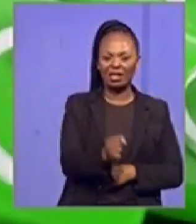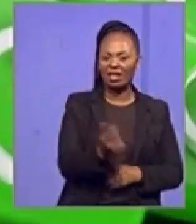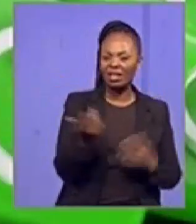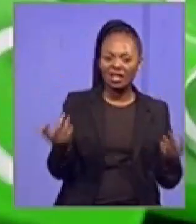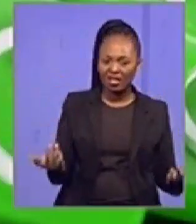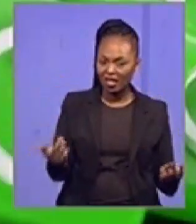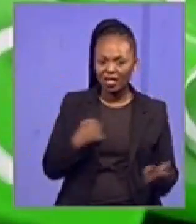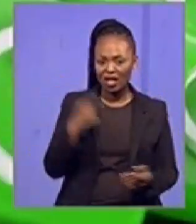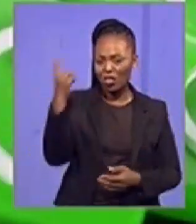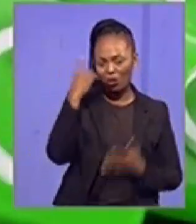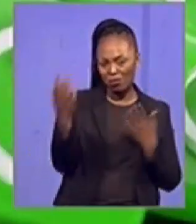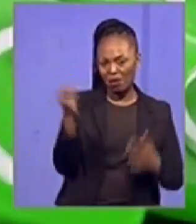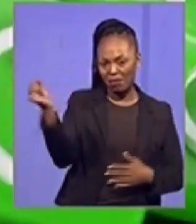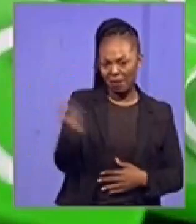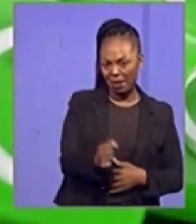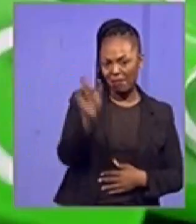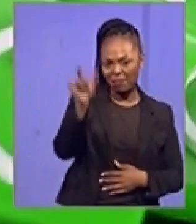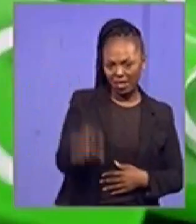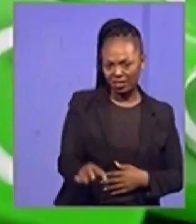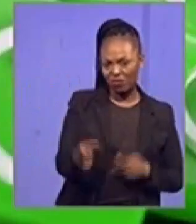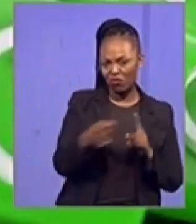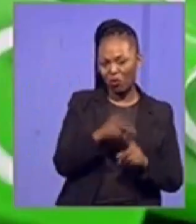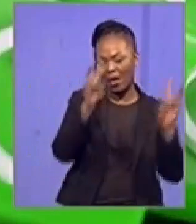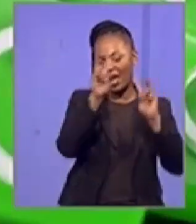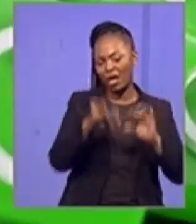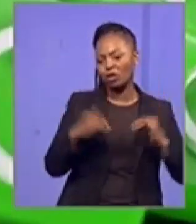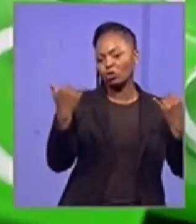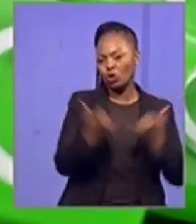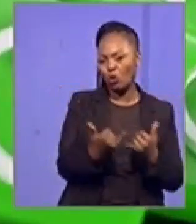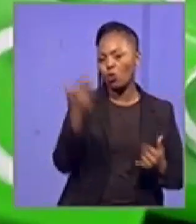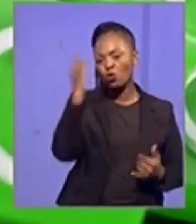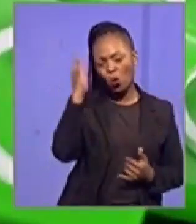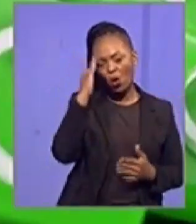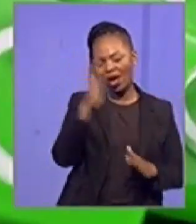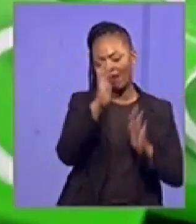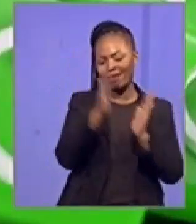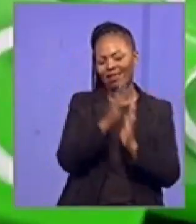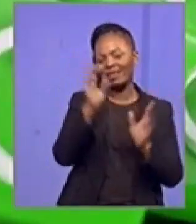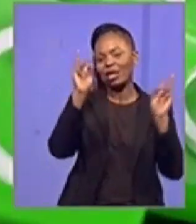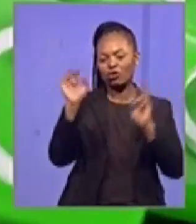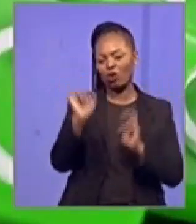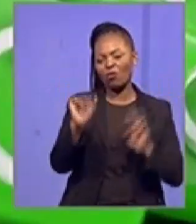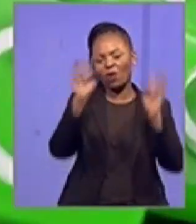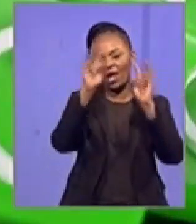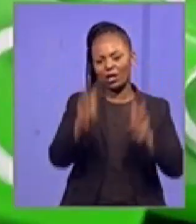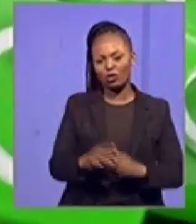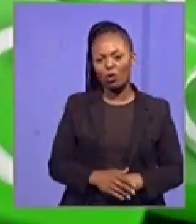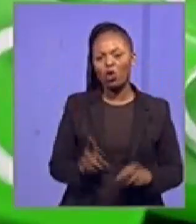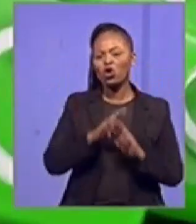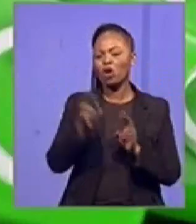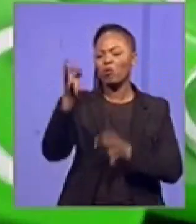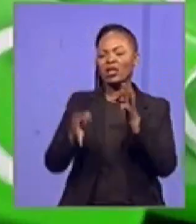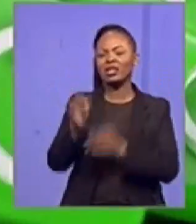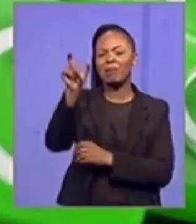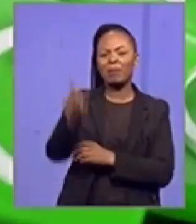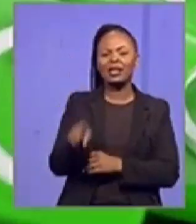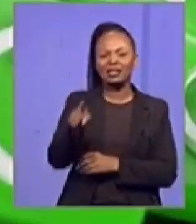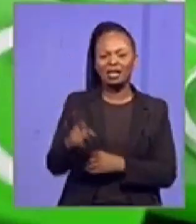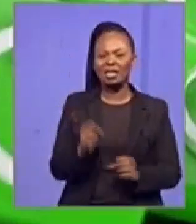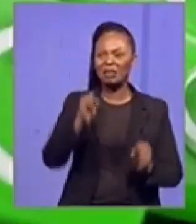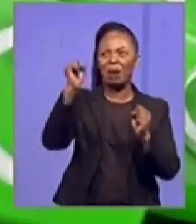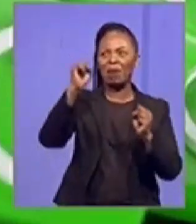tšea gore o tlo lokela motho wa tšwang ka mo la Eskom wa tseba ka tša se-engineer le ditekgeniki e seng ra dipolotiko a tlo lela gore fa